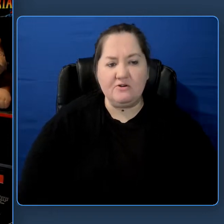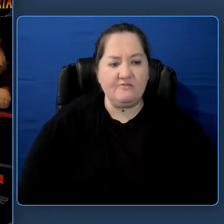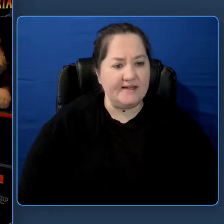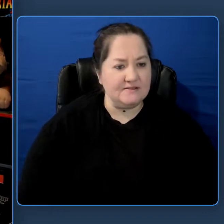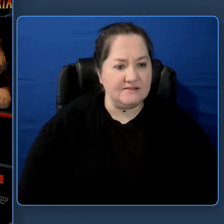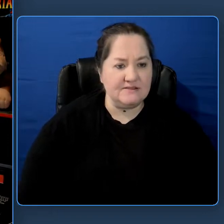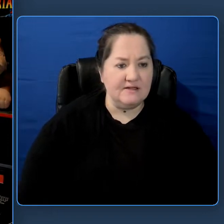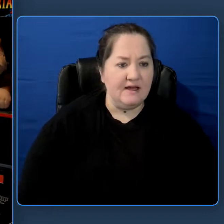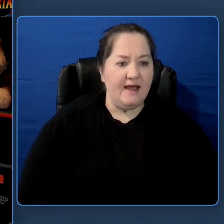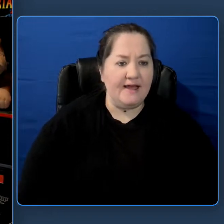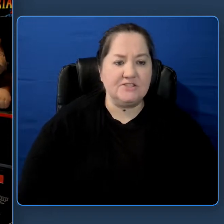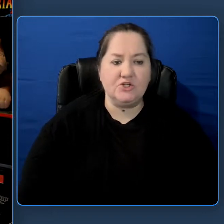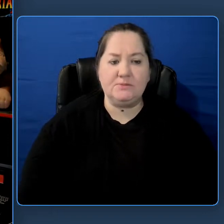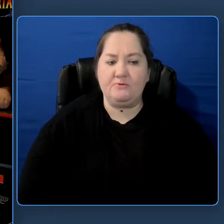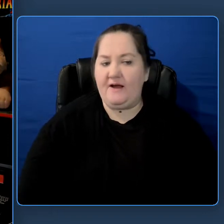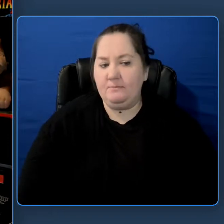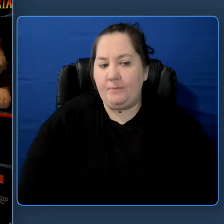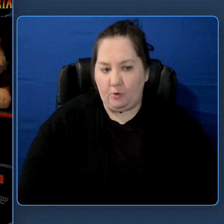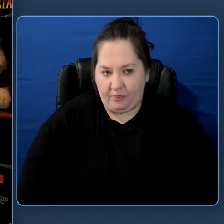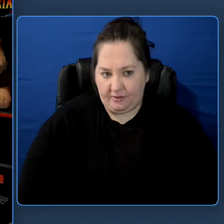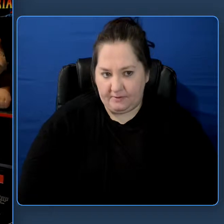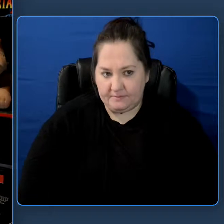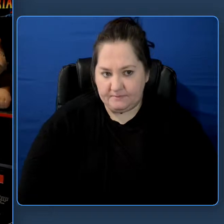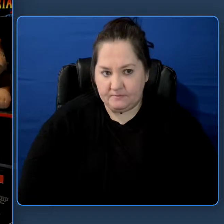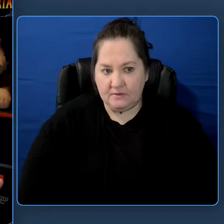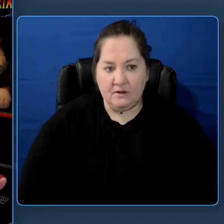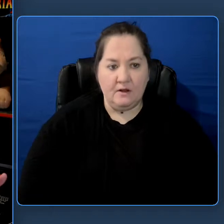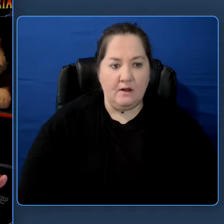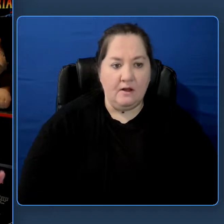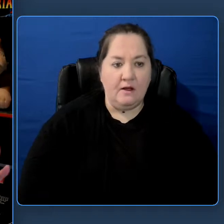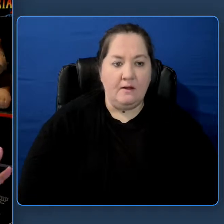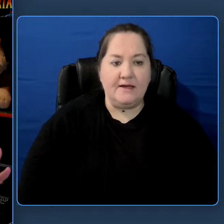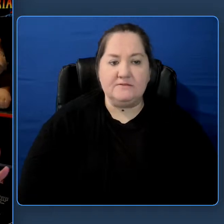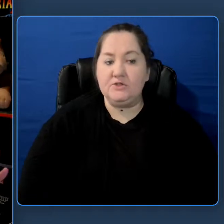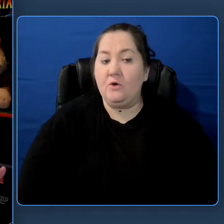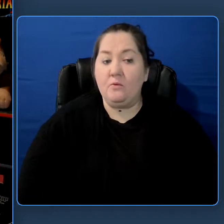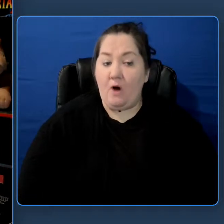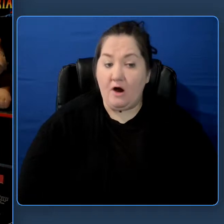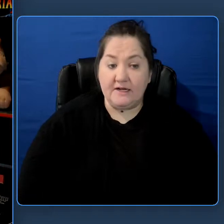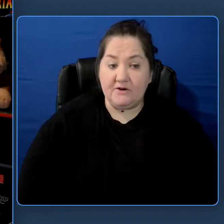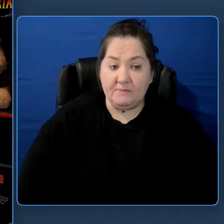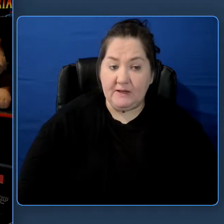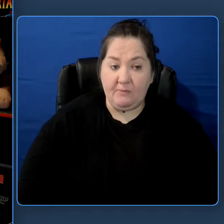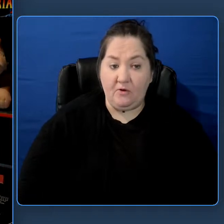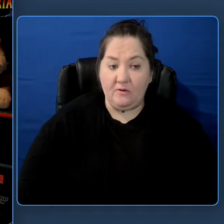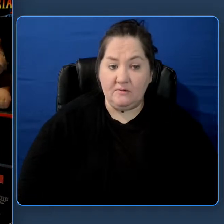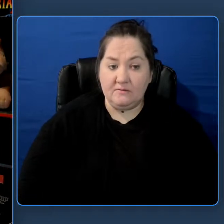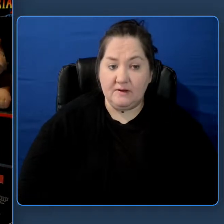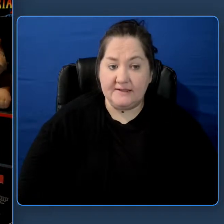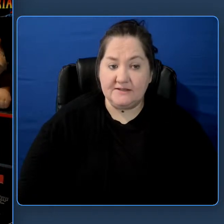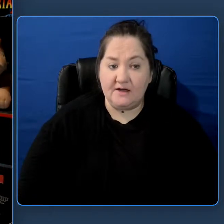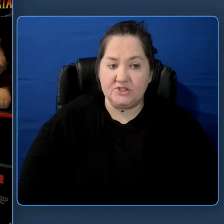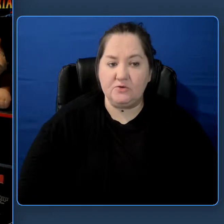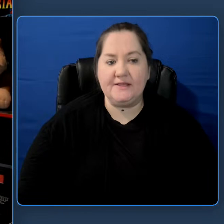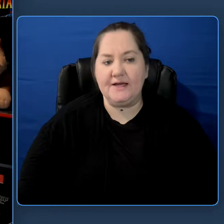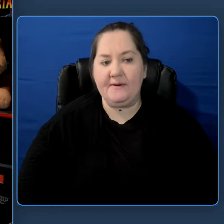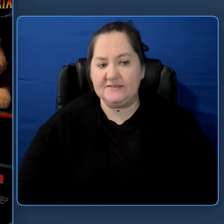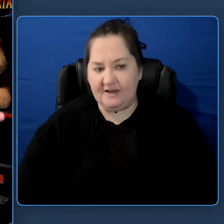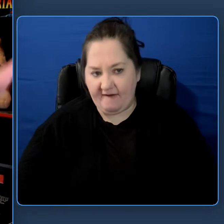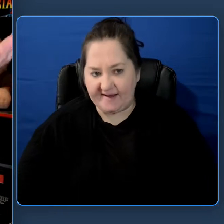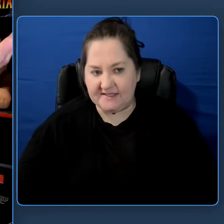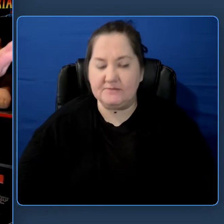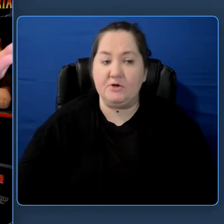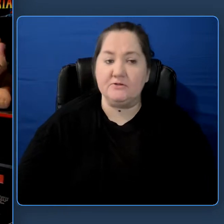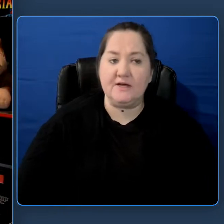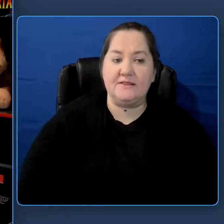But in general events, it's good to provide both. Because hard of hearing people, it's not, so we think